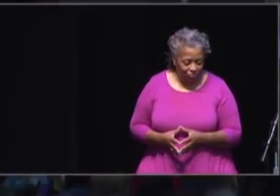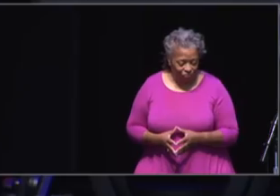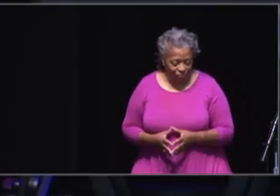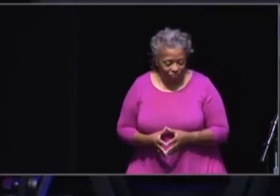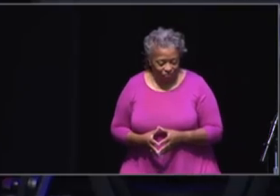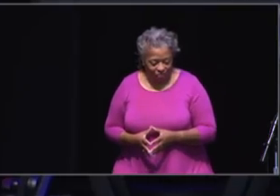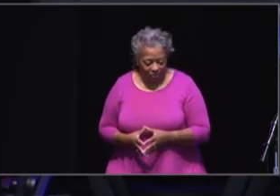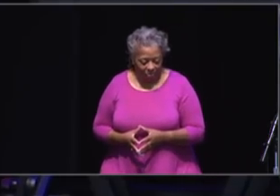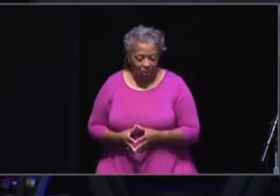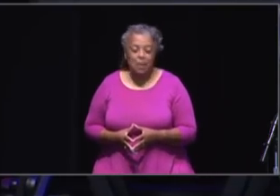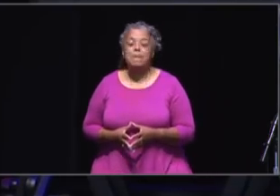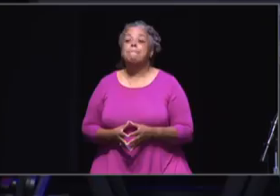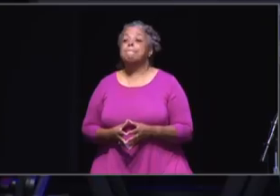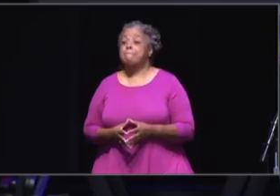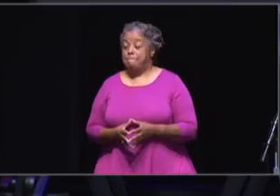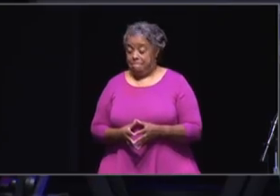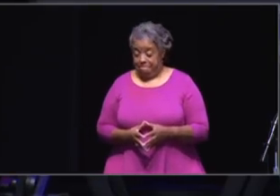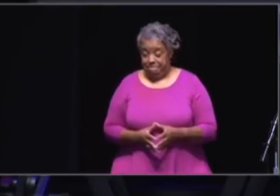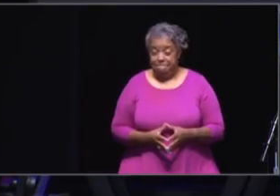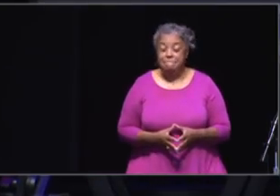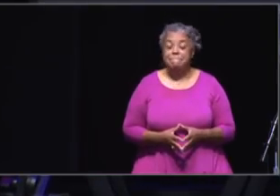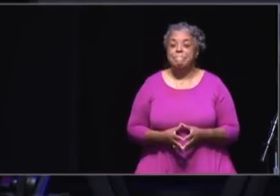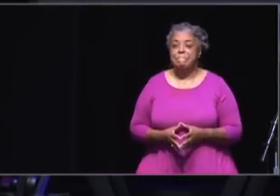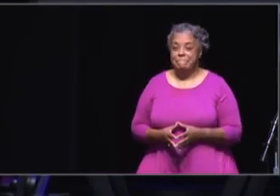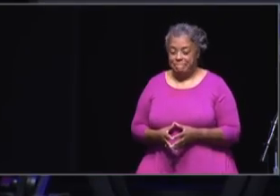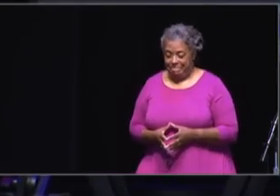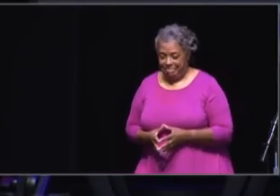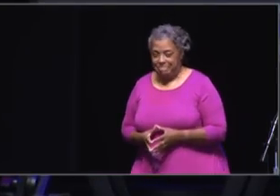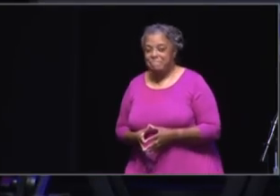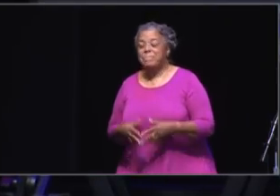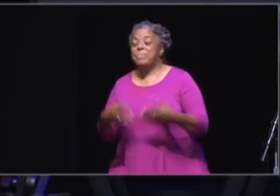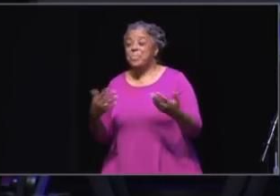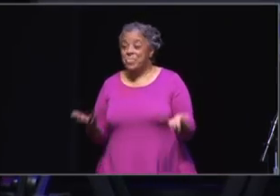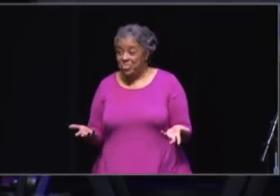yeah. Now, you know, one of the things that I really love to do